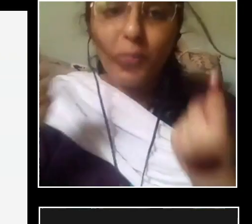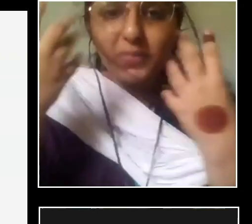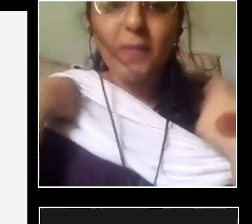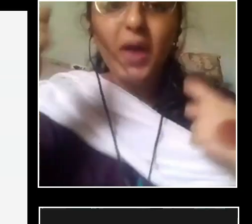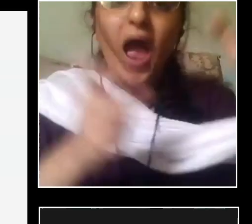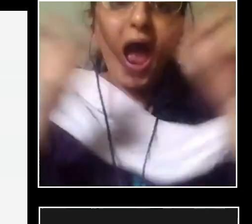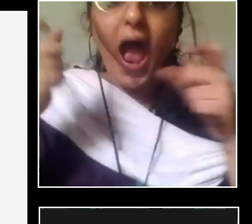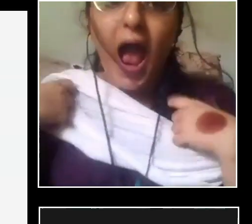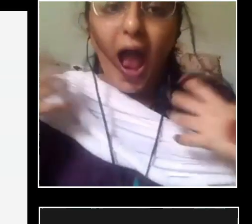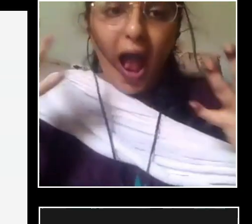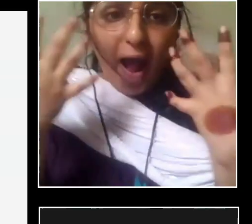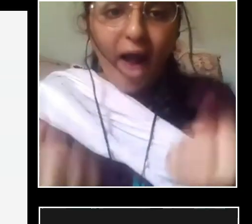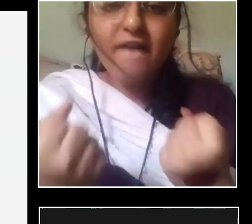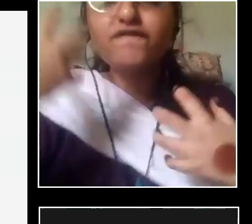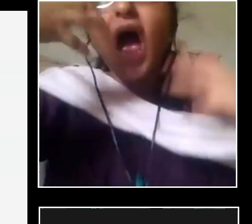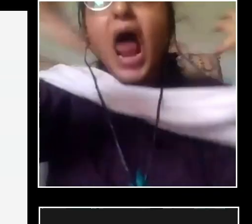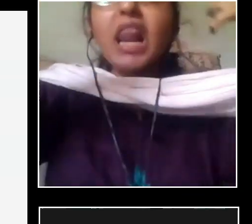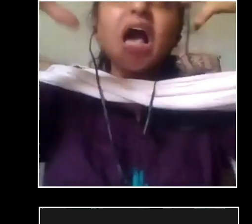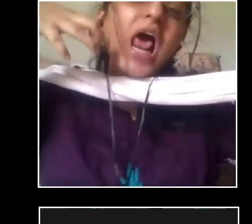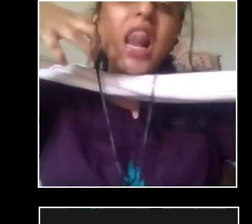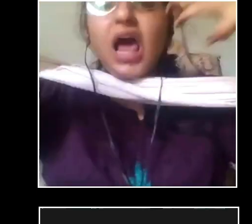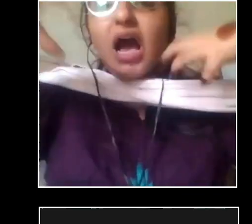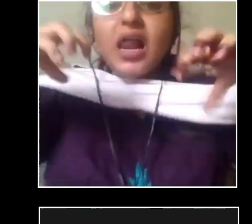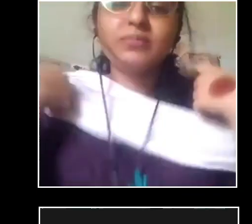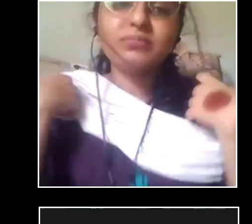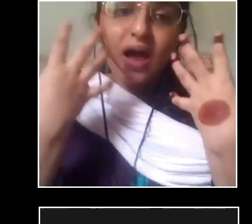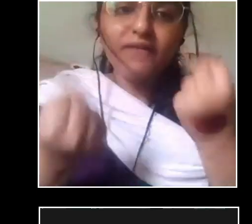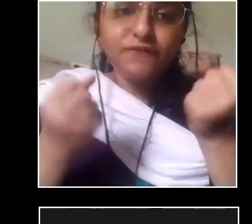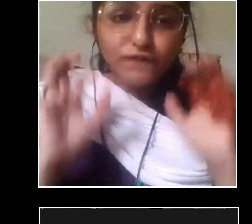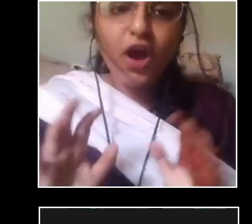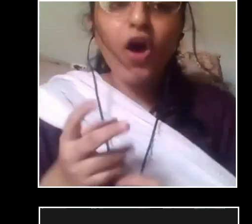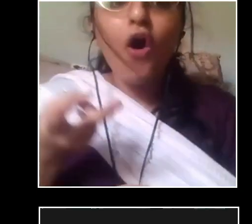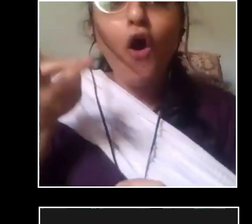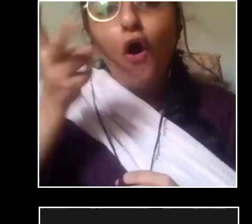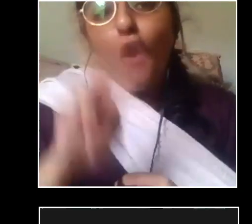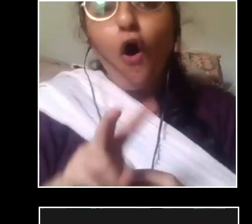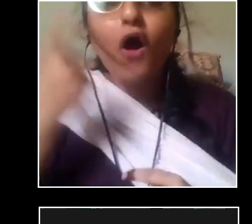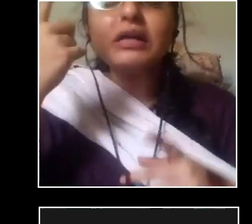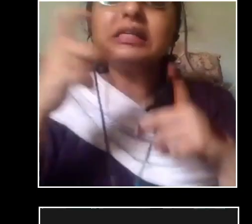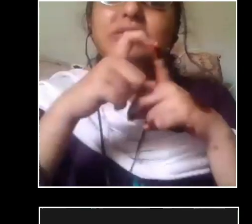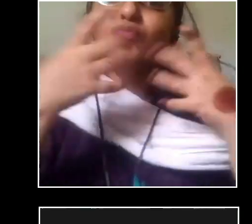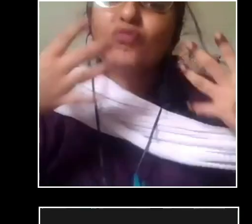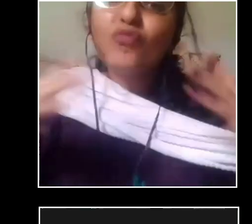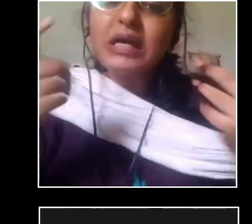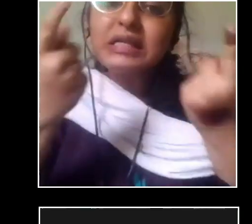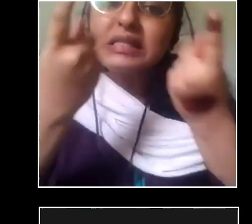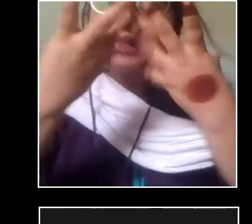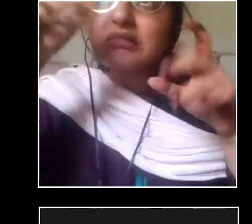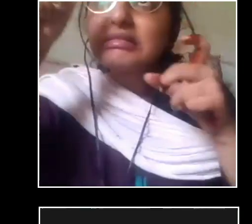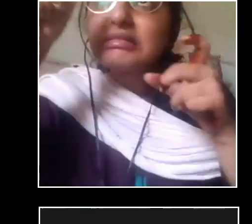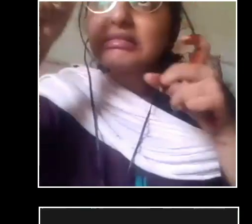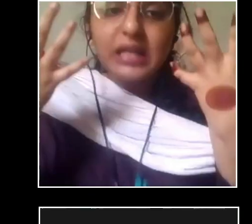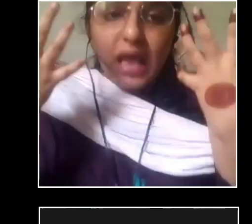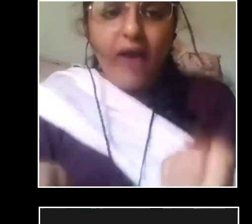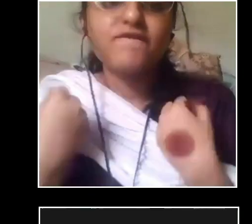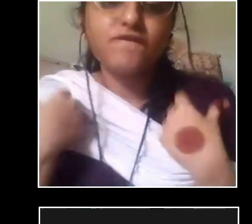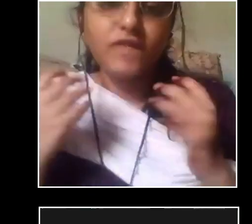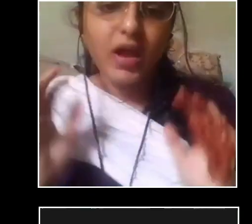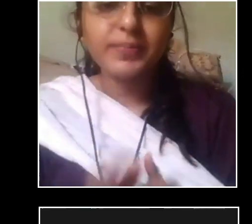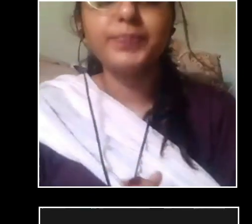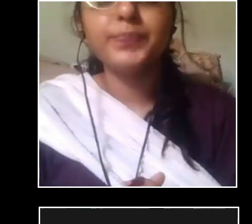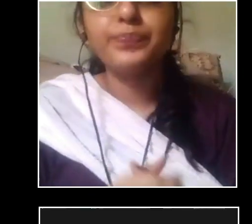different regions and also spanning on different disabilities. So we have